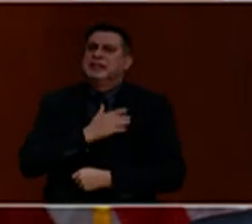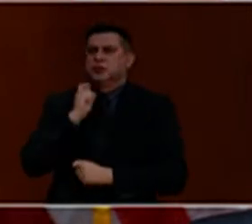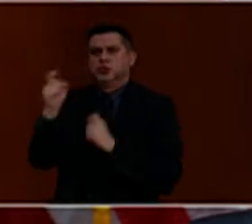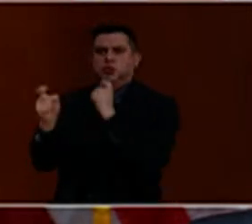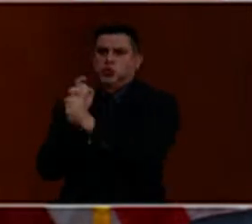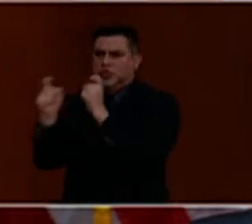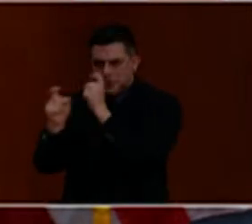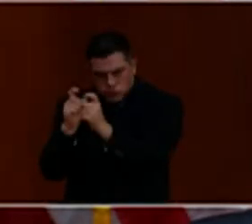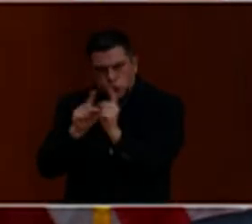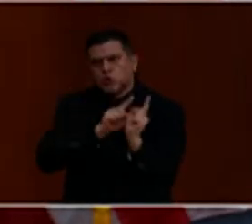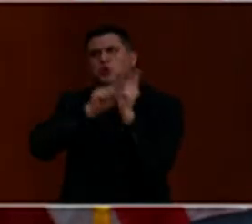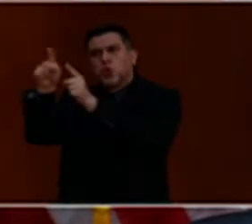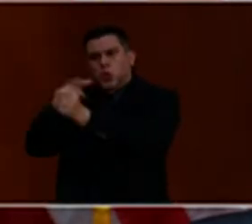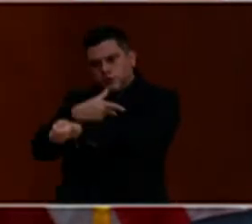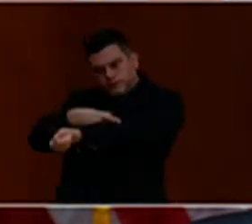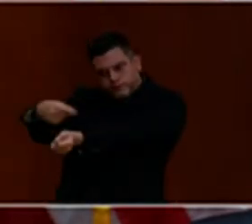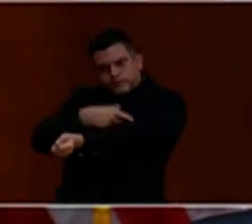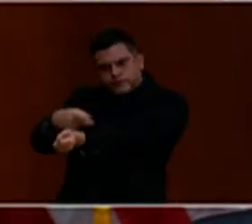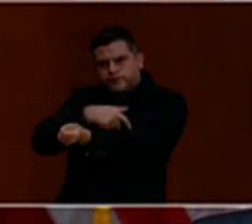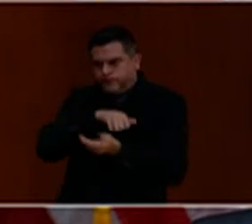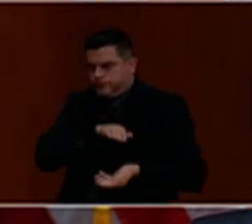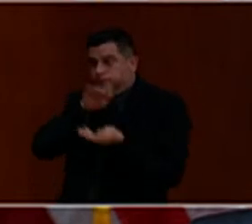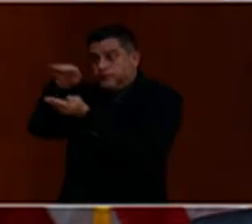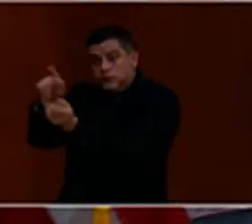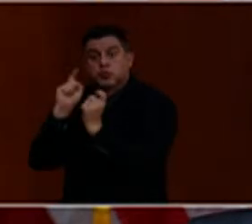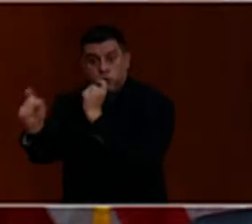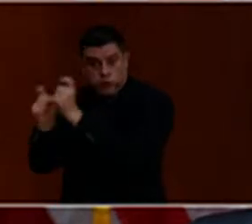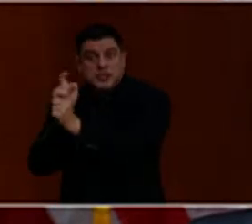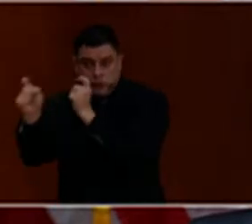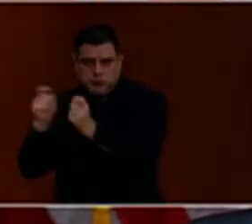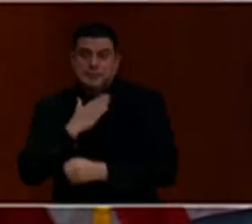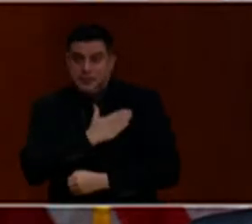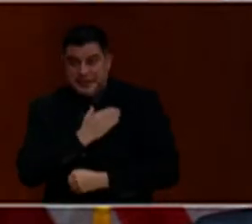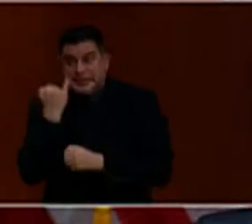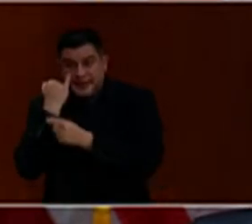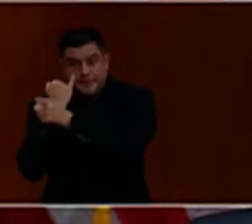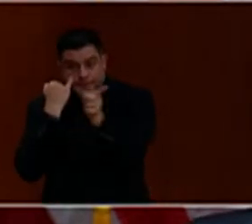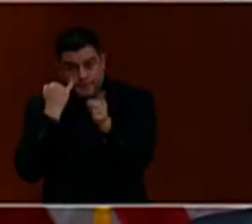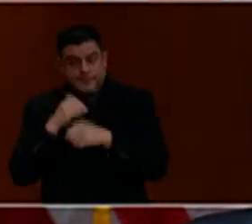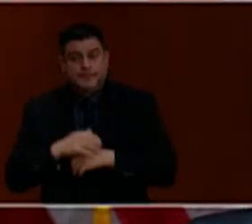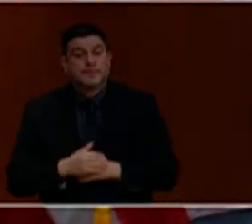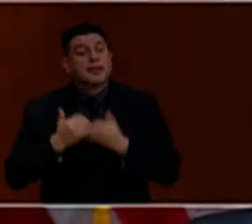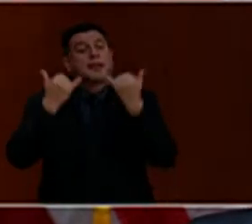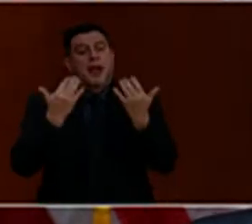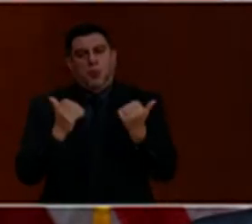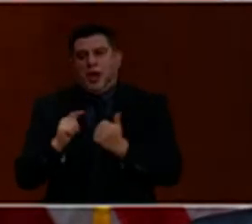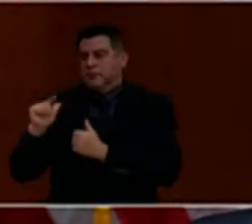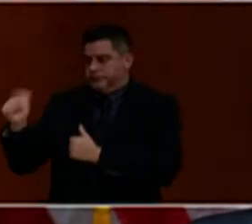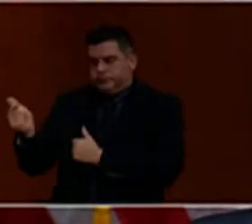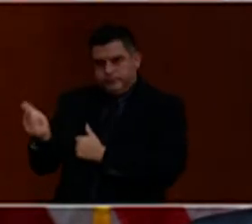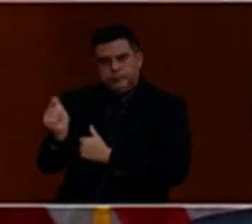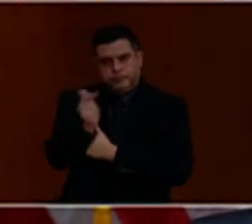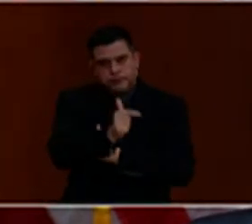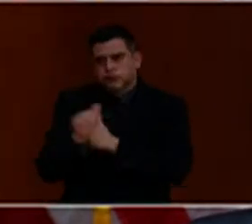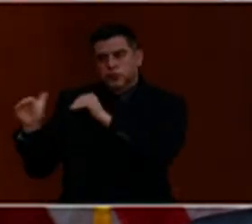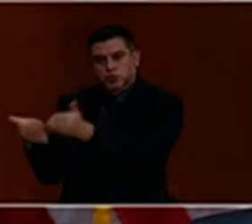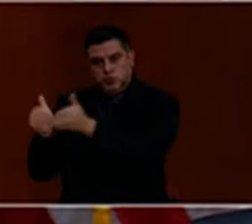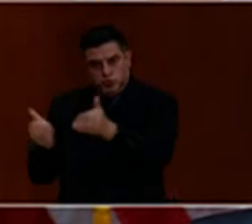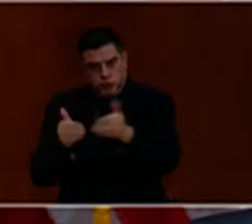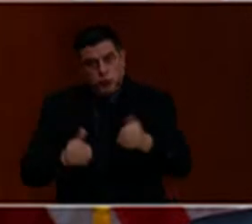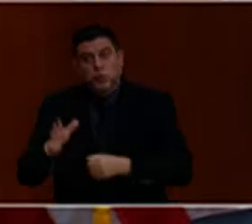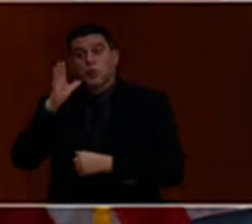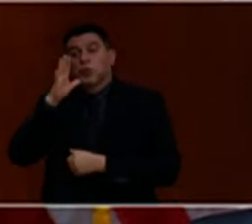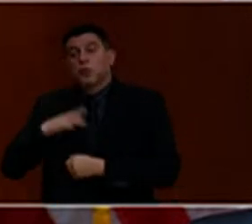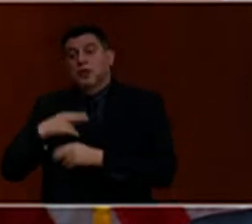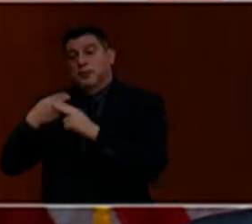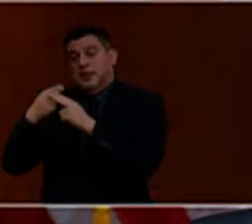this is important. I'm joined by Gail Murray. I'm joined by Gail's daughter, Terry Isaacs. I'm joined by